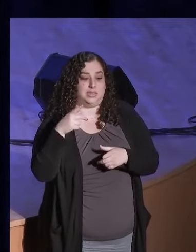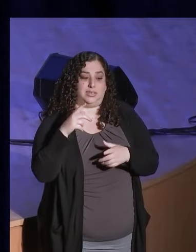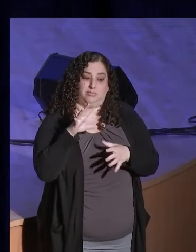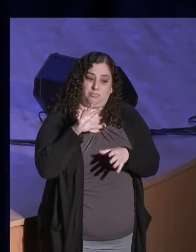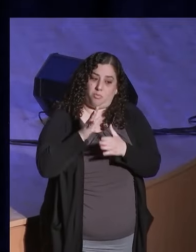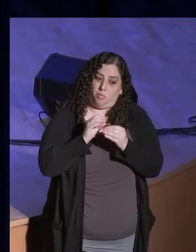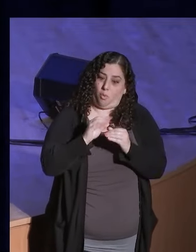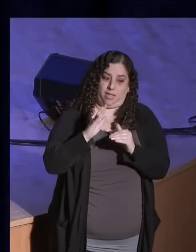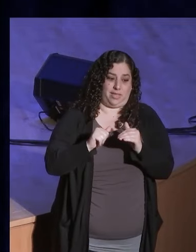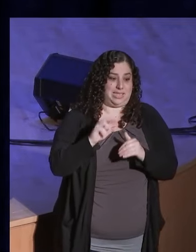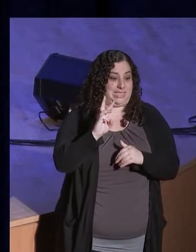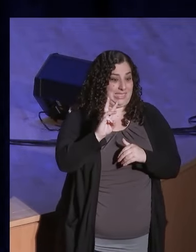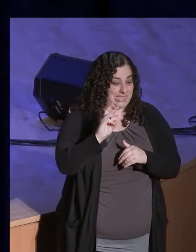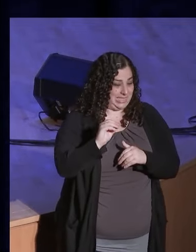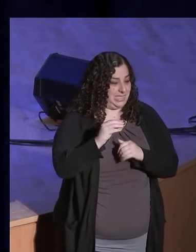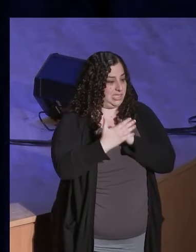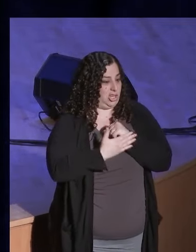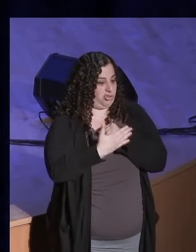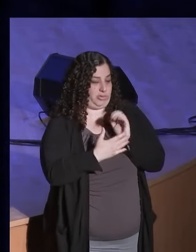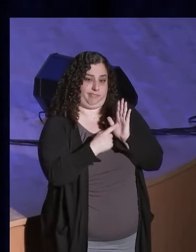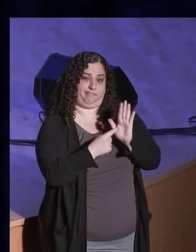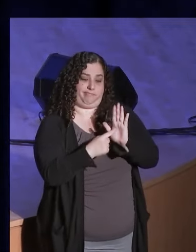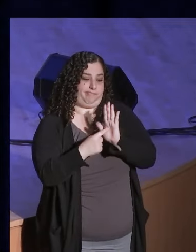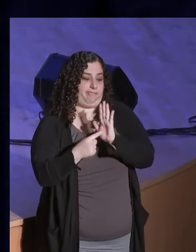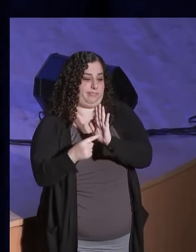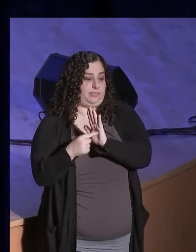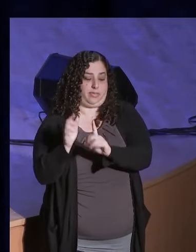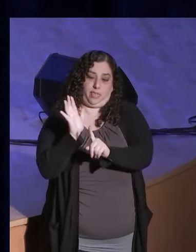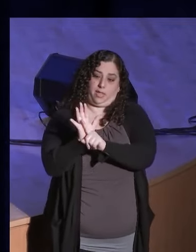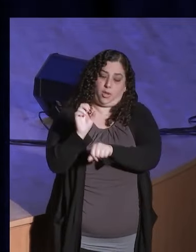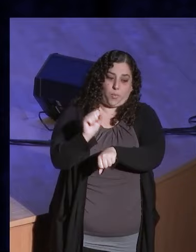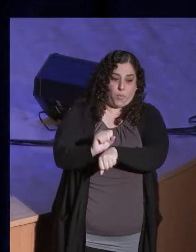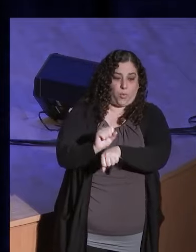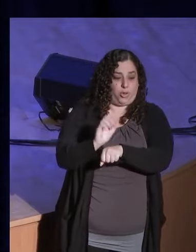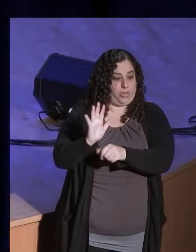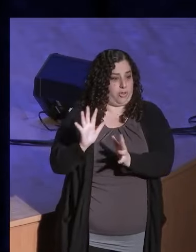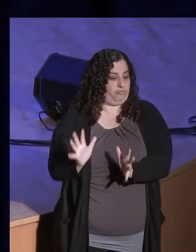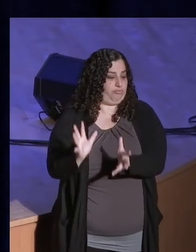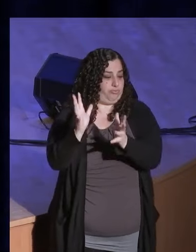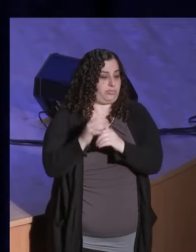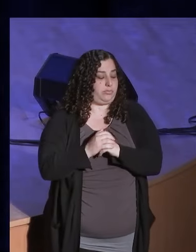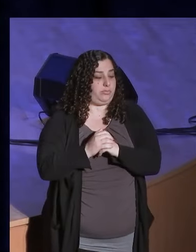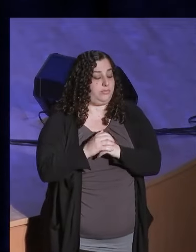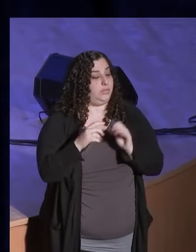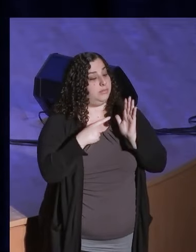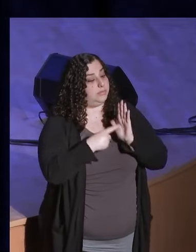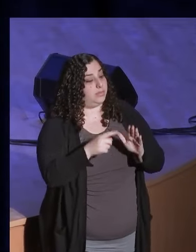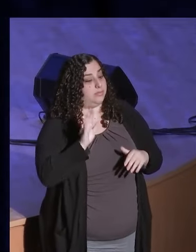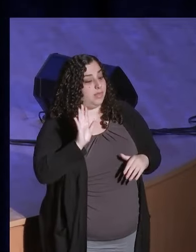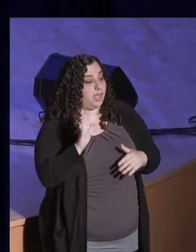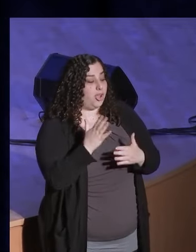here to share the work of their hands and the love that they bring from their